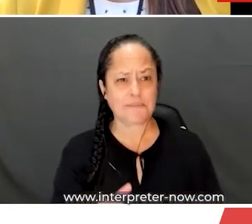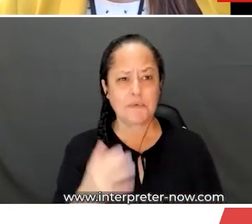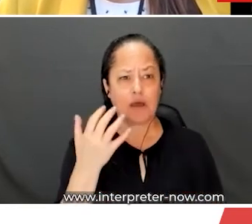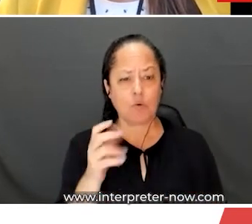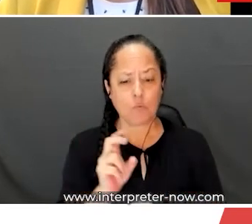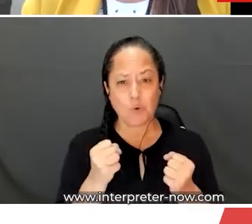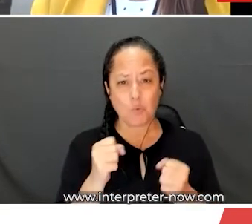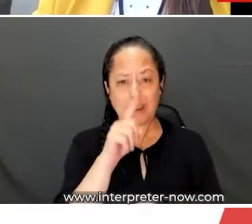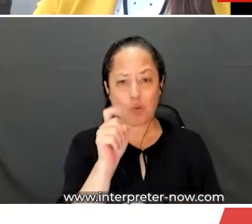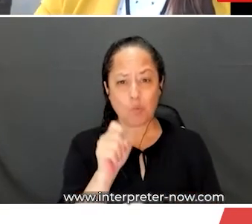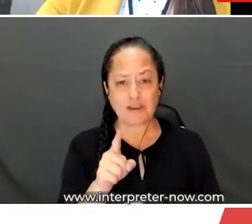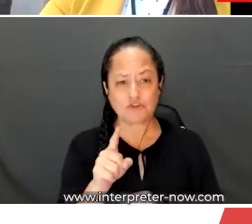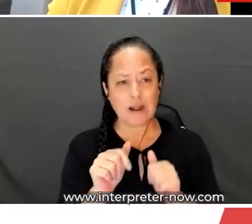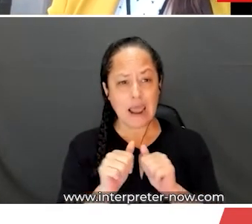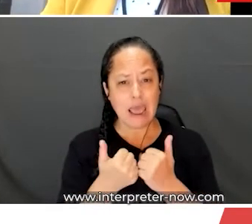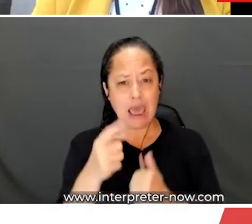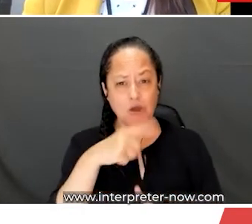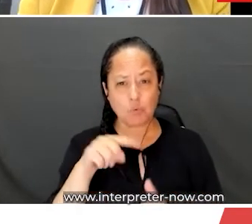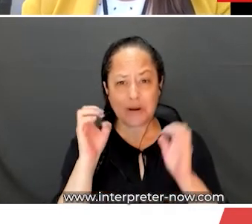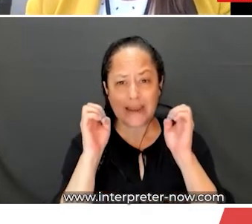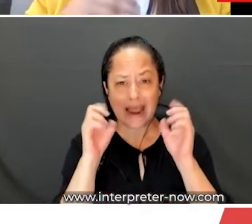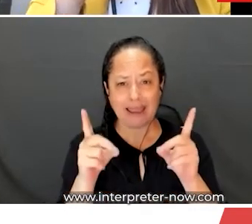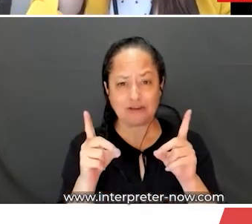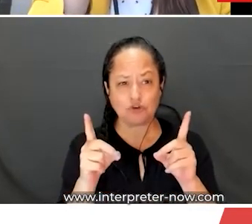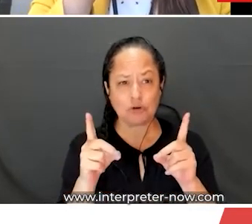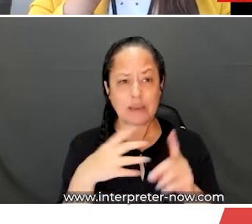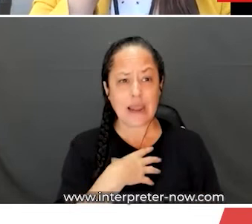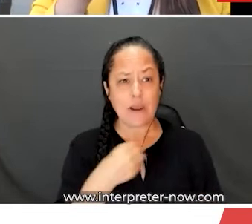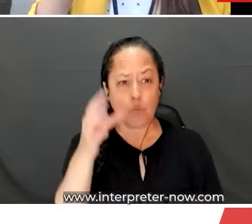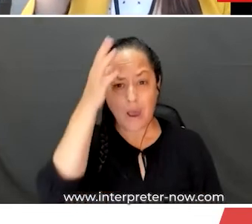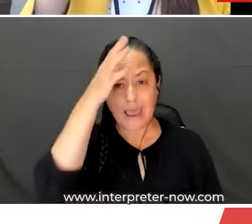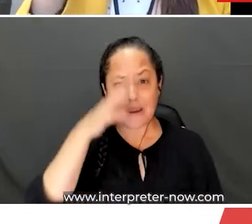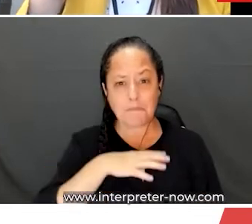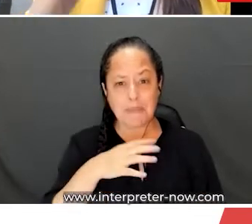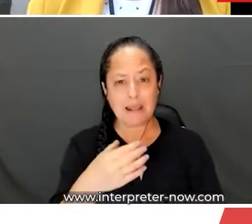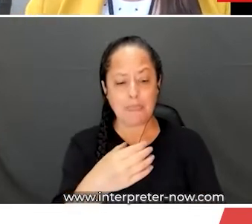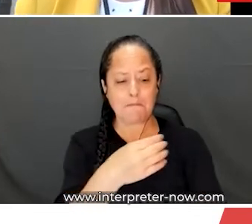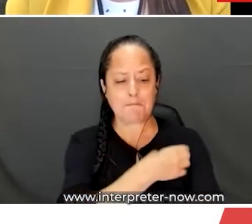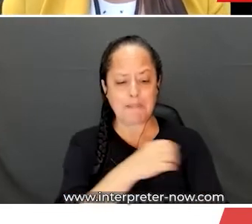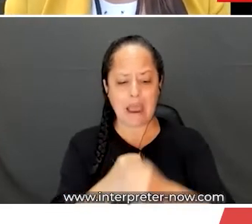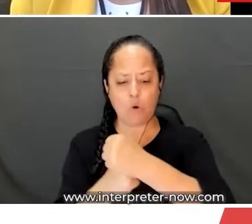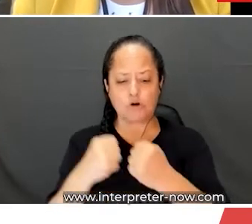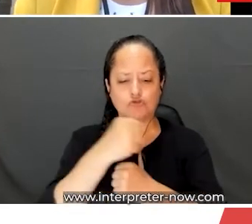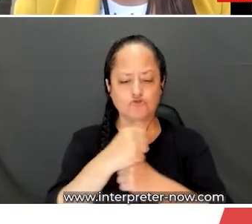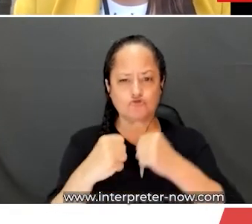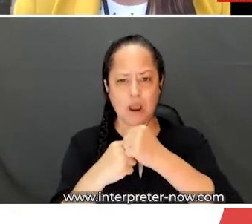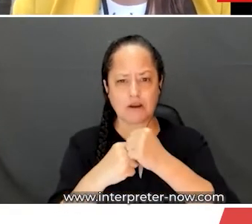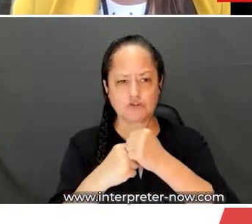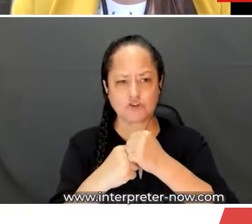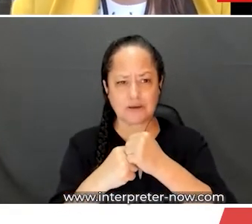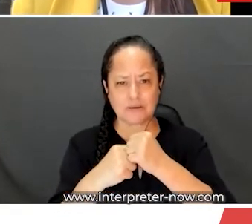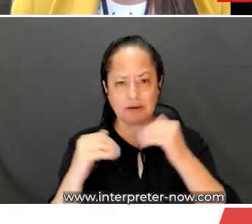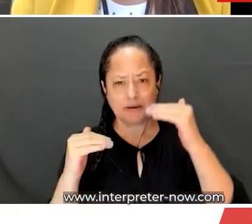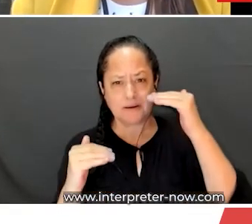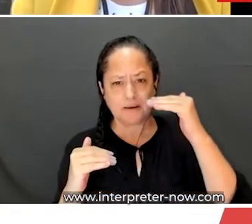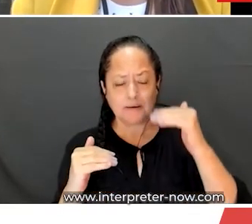to questions really quickly. How do we educate white men in the power structure? And the idea is here,